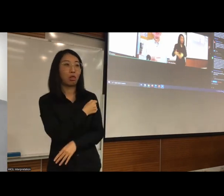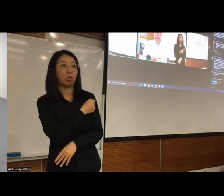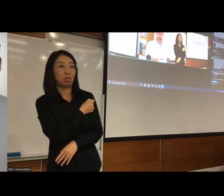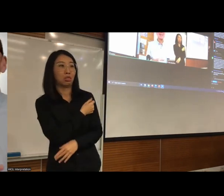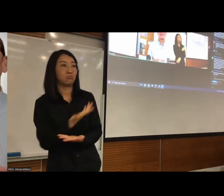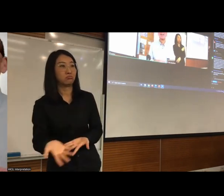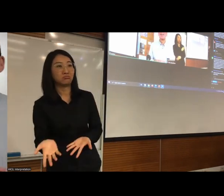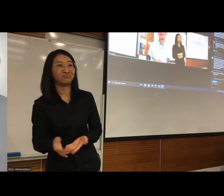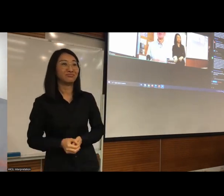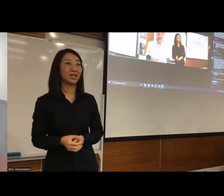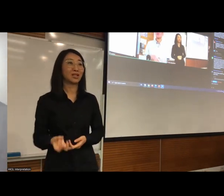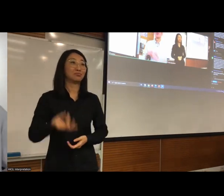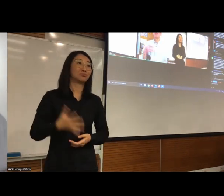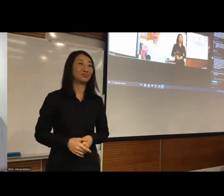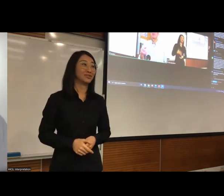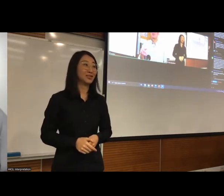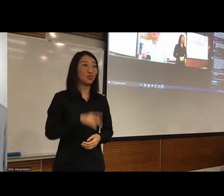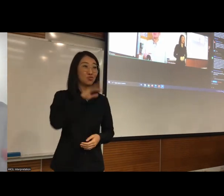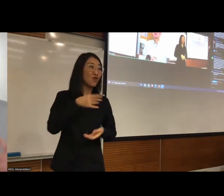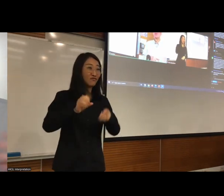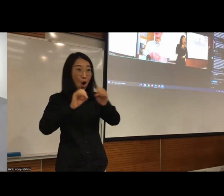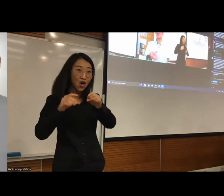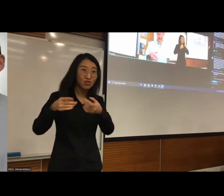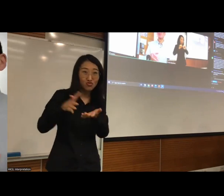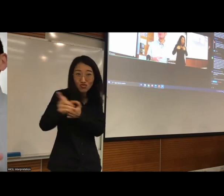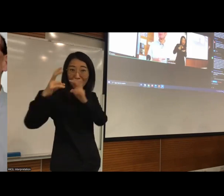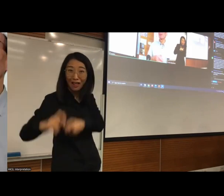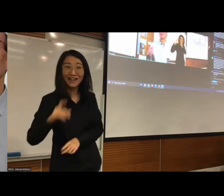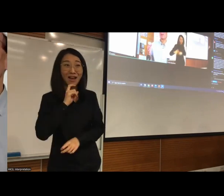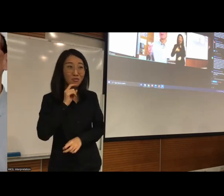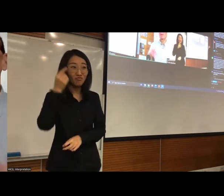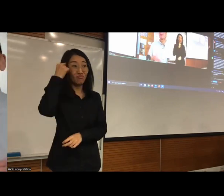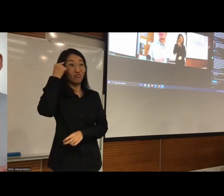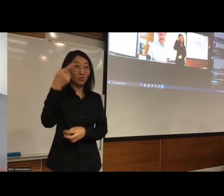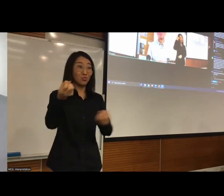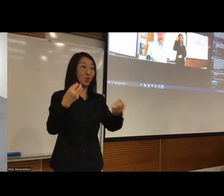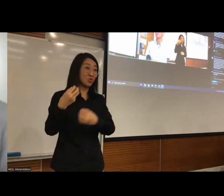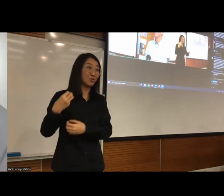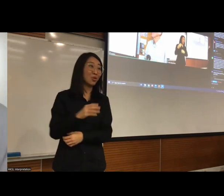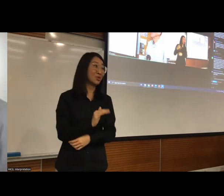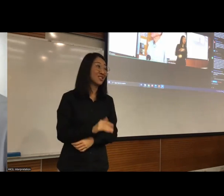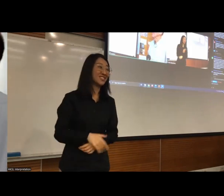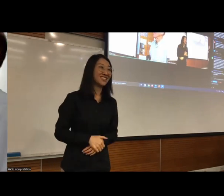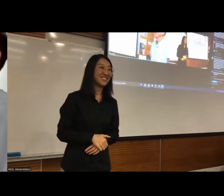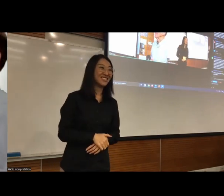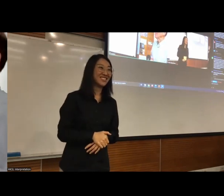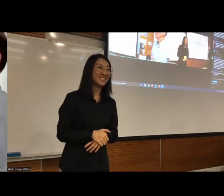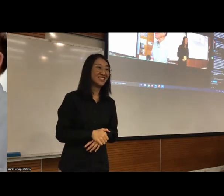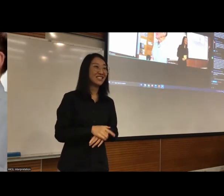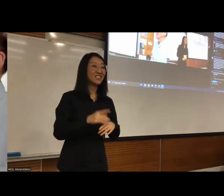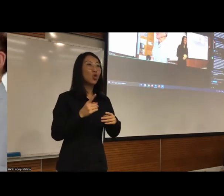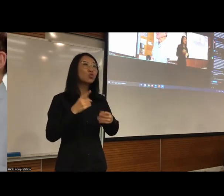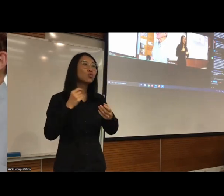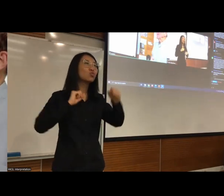Anybody else has more scientific or more insightful explanations? I'll be happy to hear. I'm not sure whether the motivation can